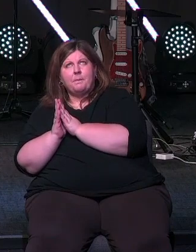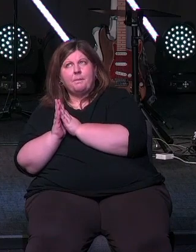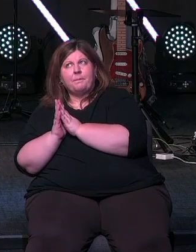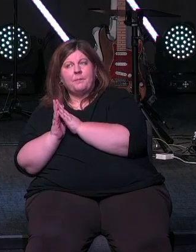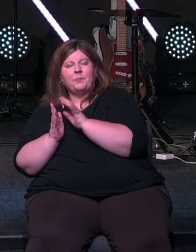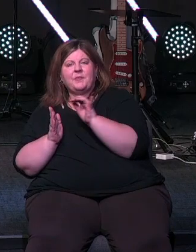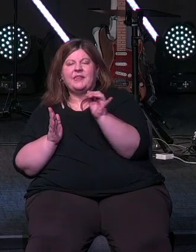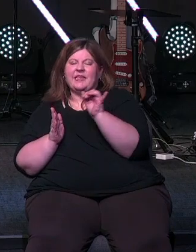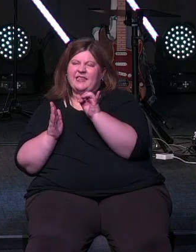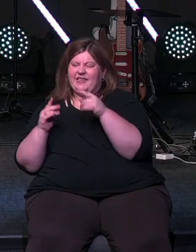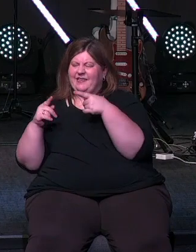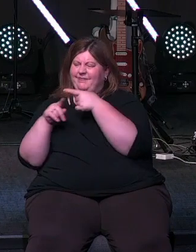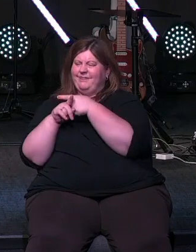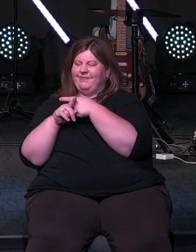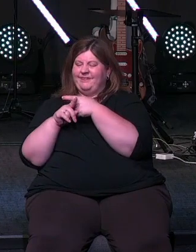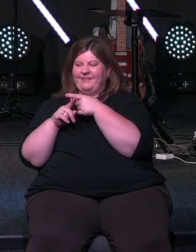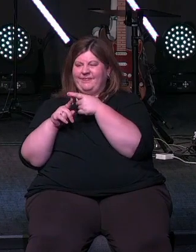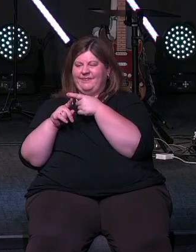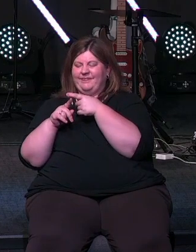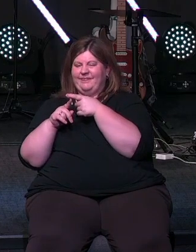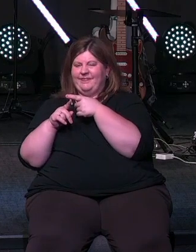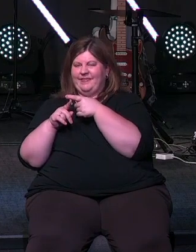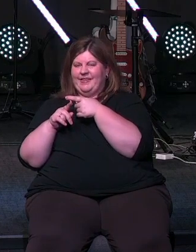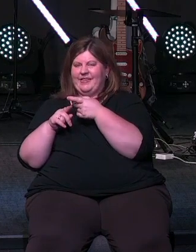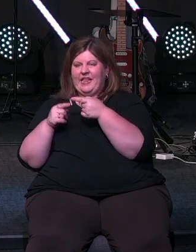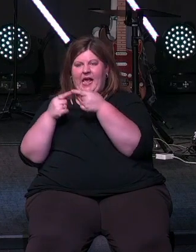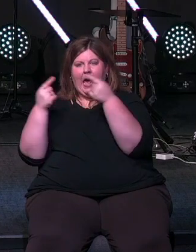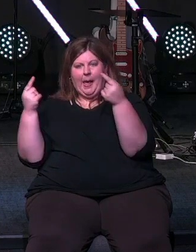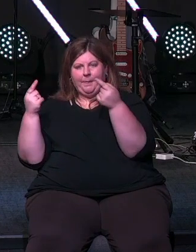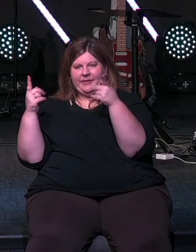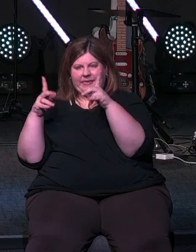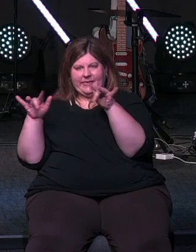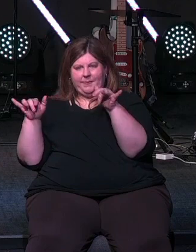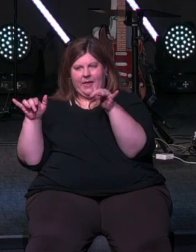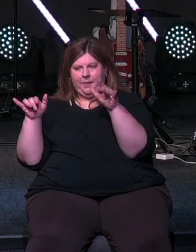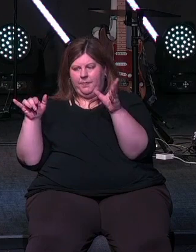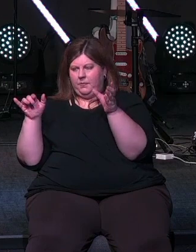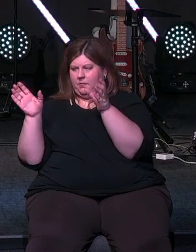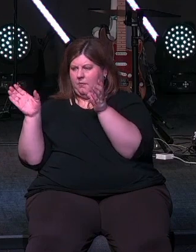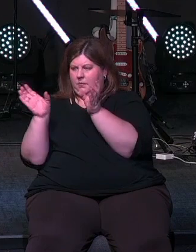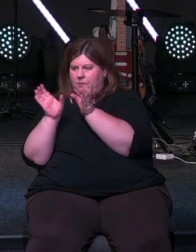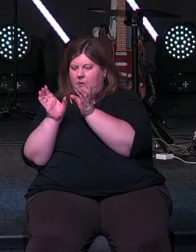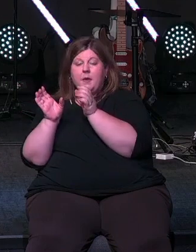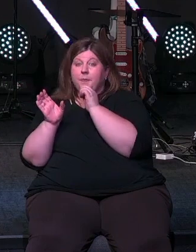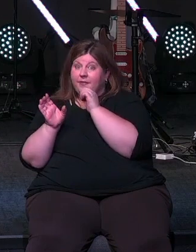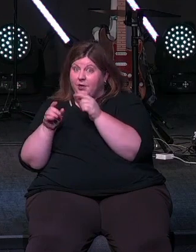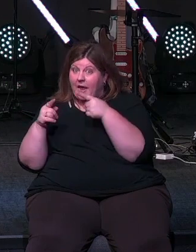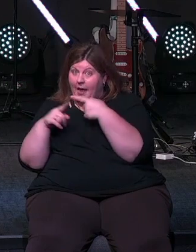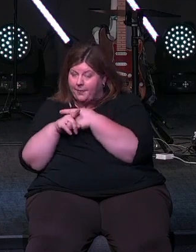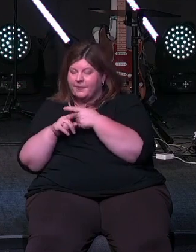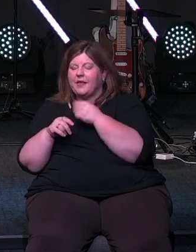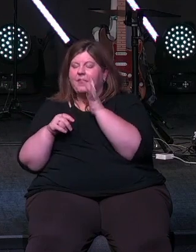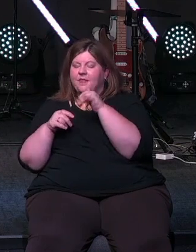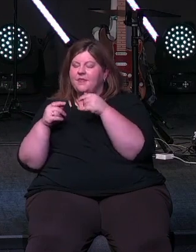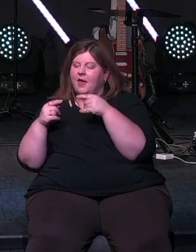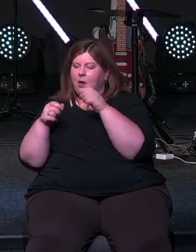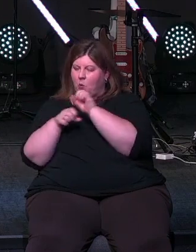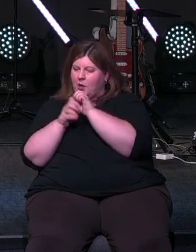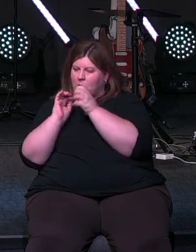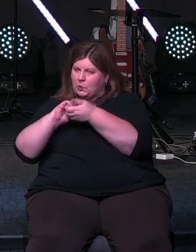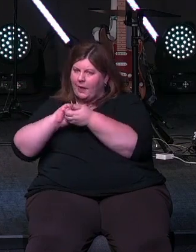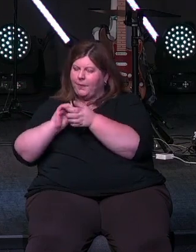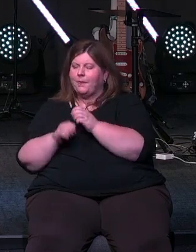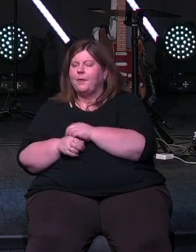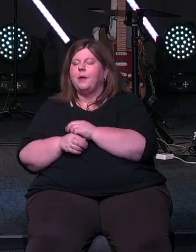it's like a paradox. It's like two opposite things at the same time that actually aren't opposite. They work together. Jesus says the first